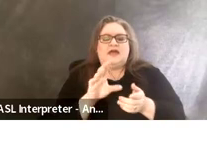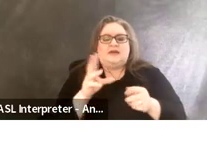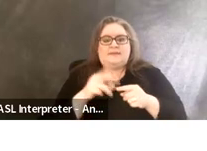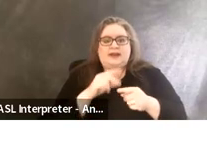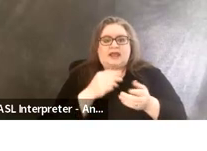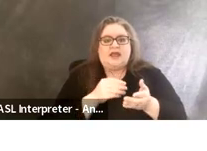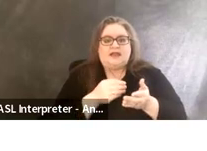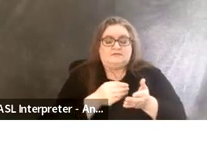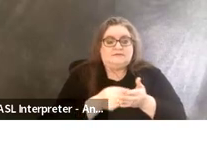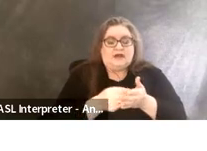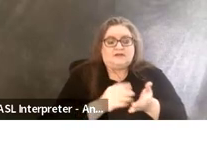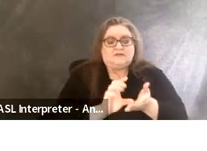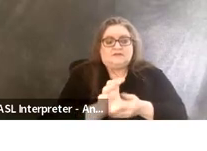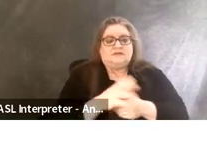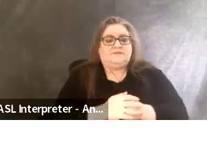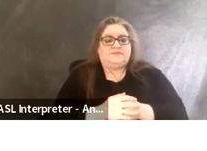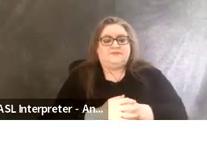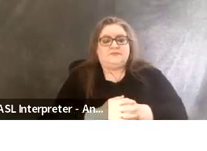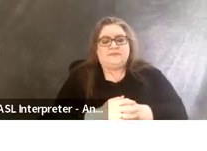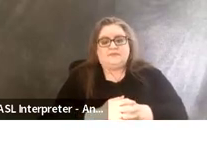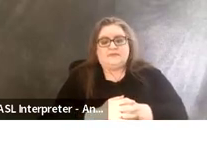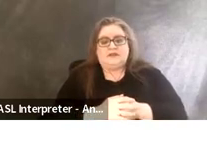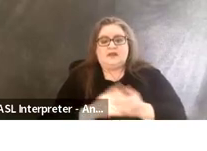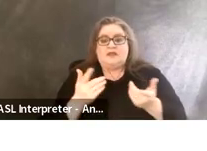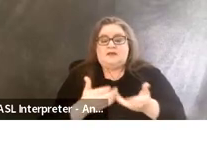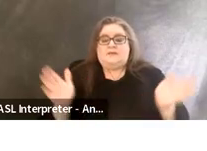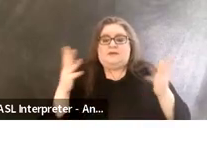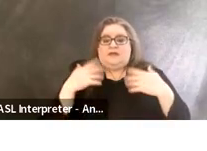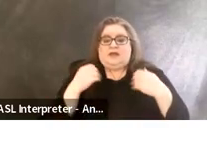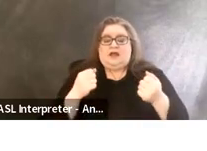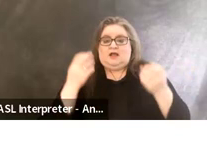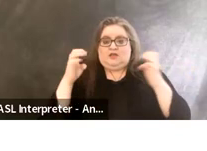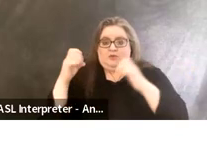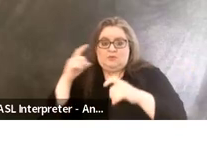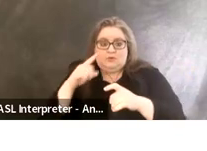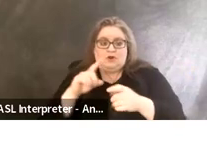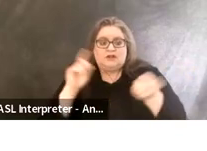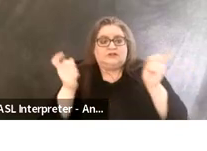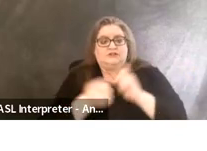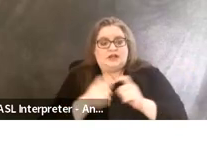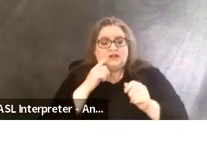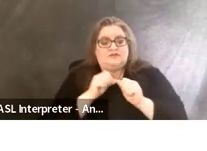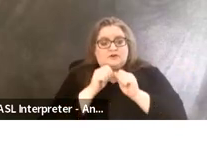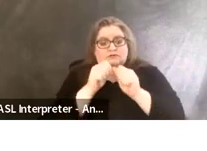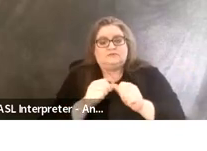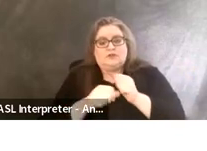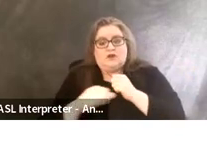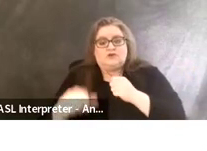The COVID-19 public health emergency affected changes in long-term services and supports